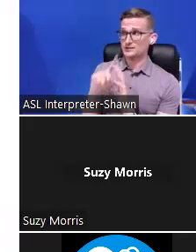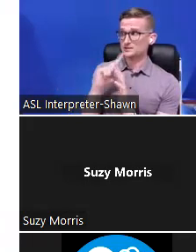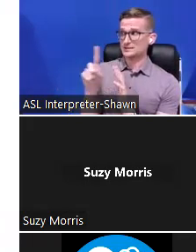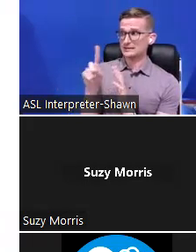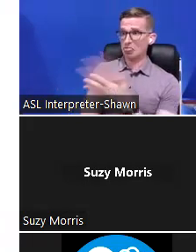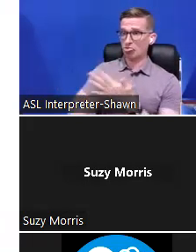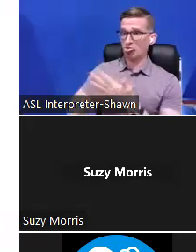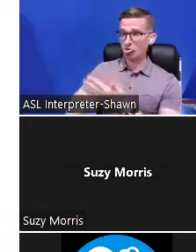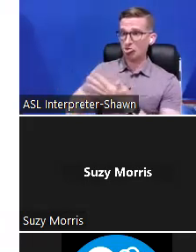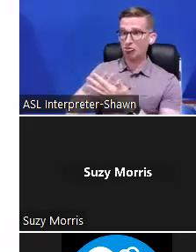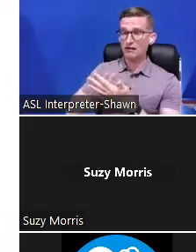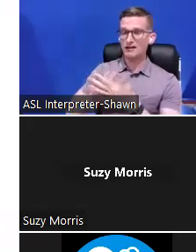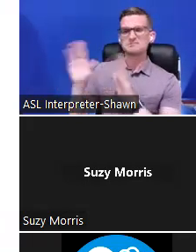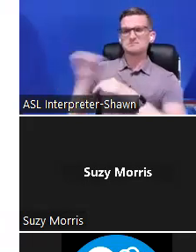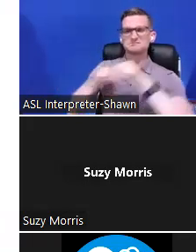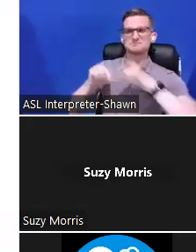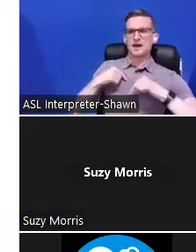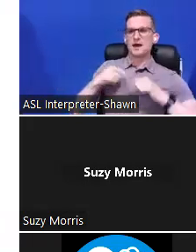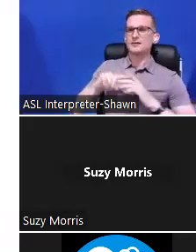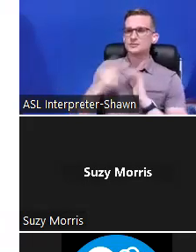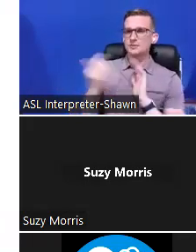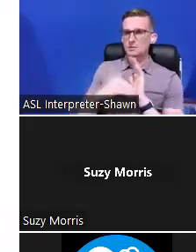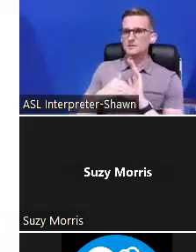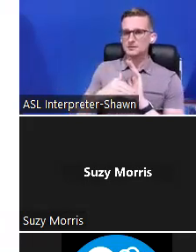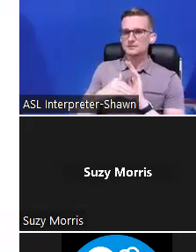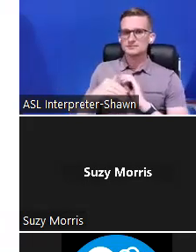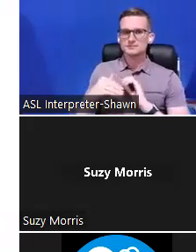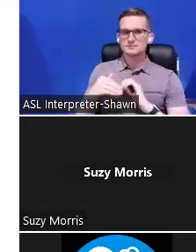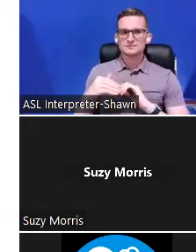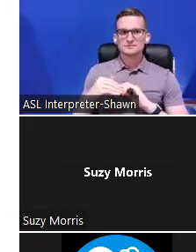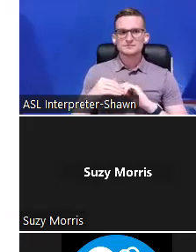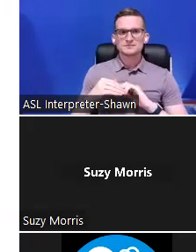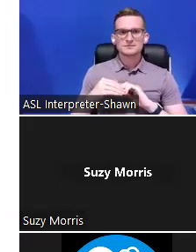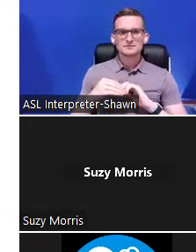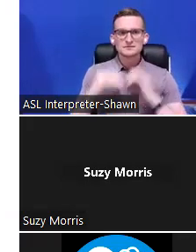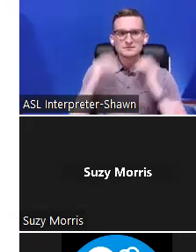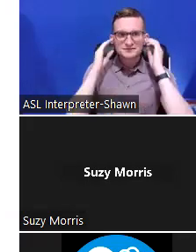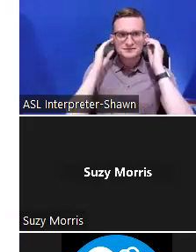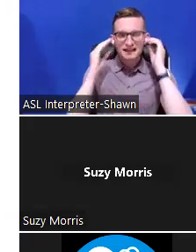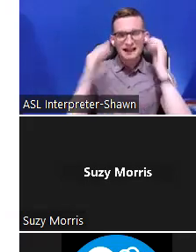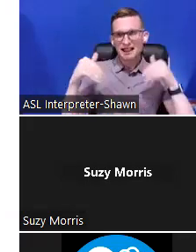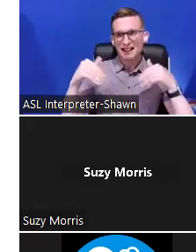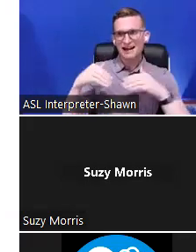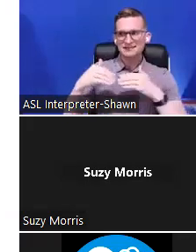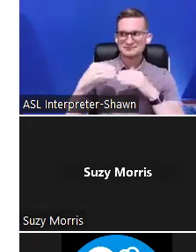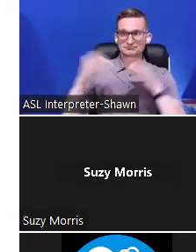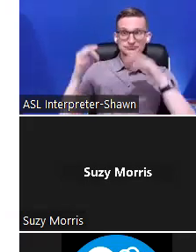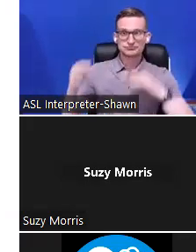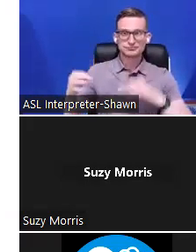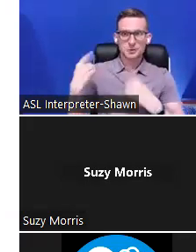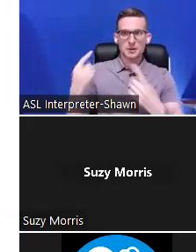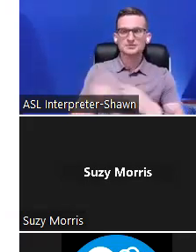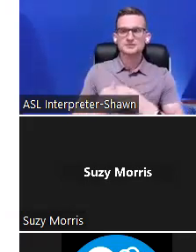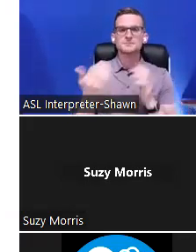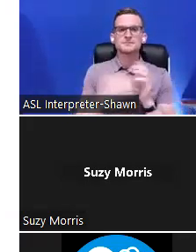I'll just start over again with from the beginning. I didn't get very far. So again, we do currently have a school-based